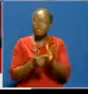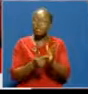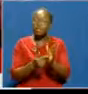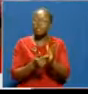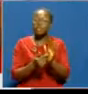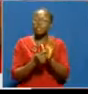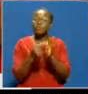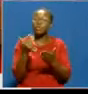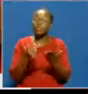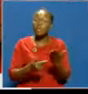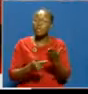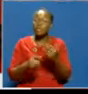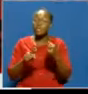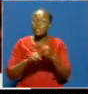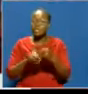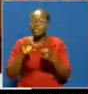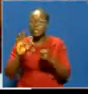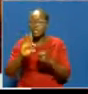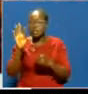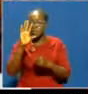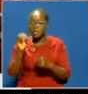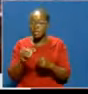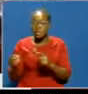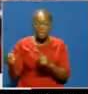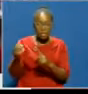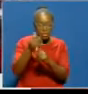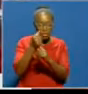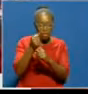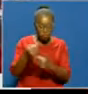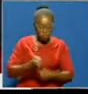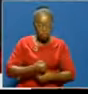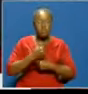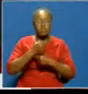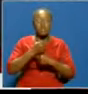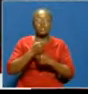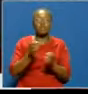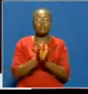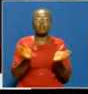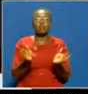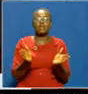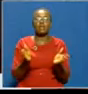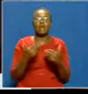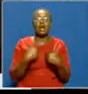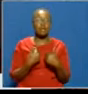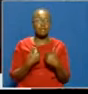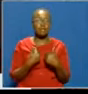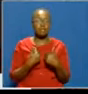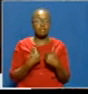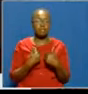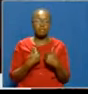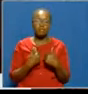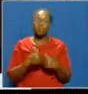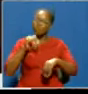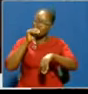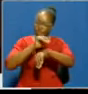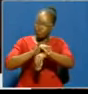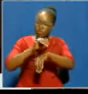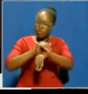about 63% level of confidence by the public. Whereas that is a remarkable improvement,